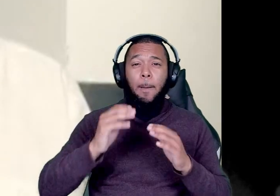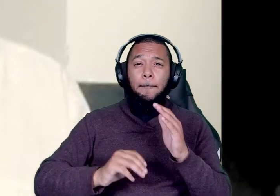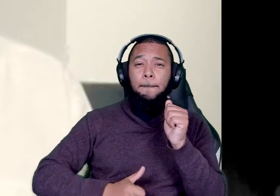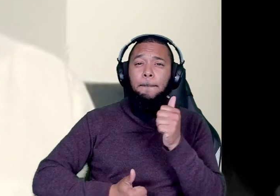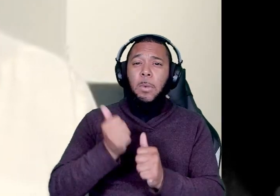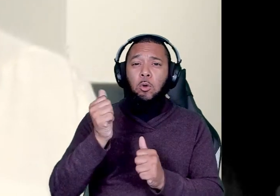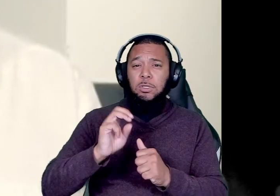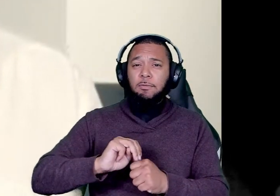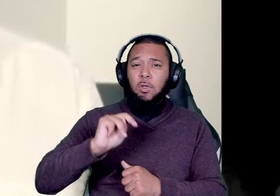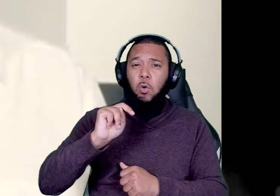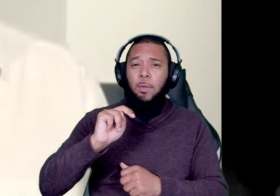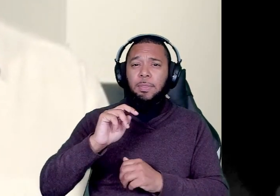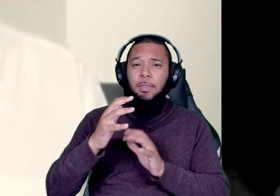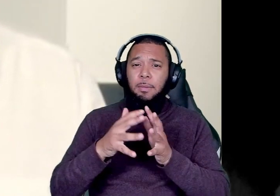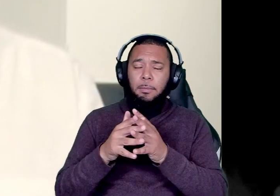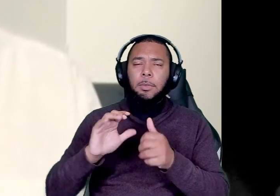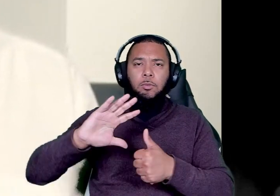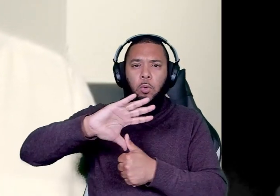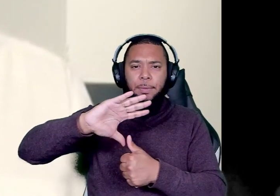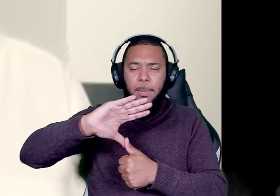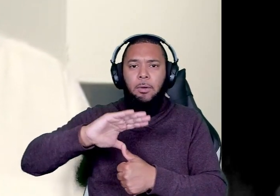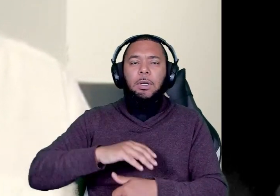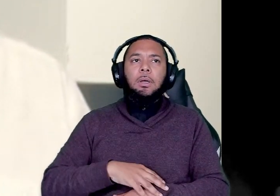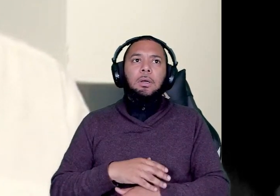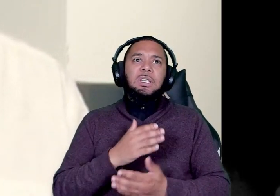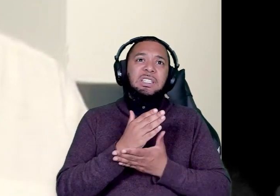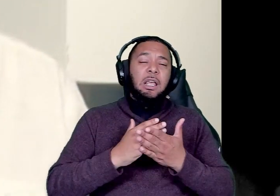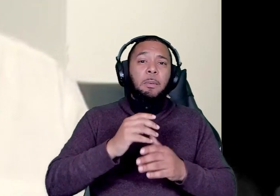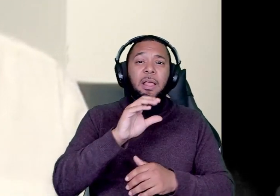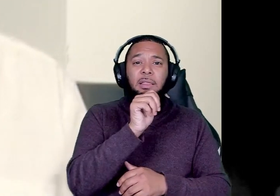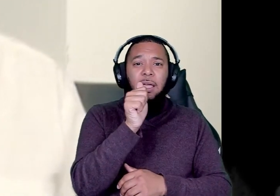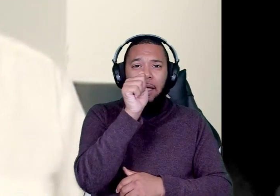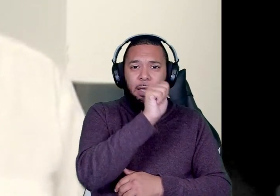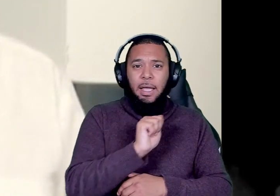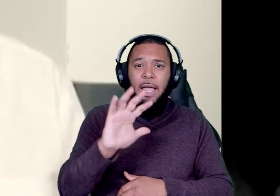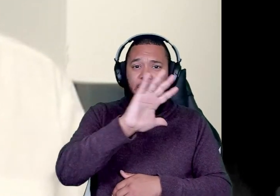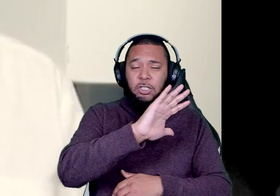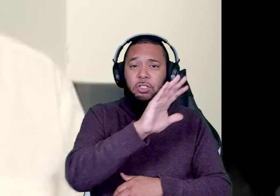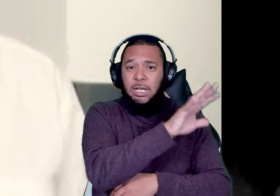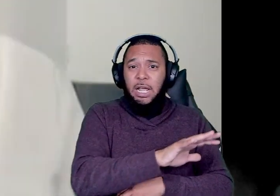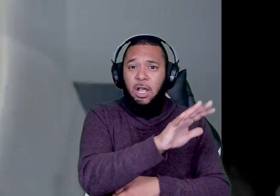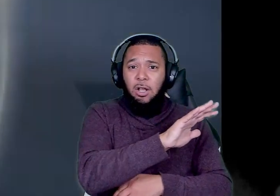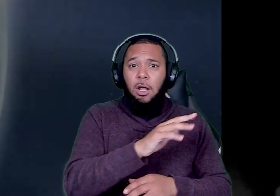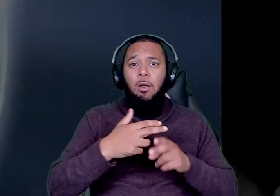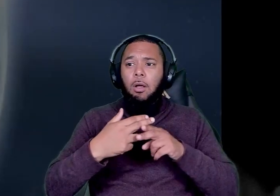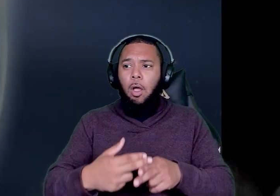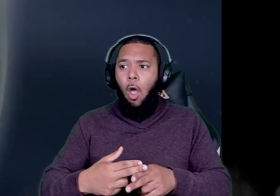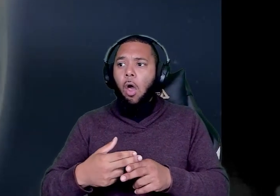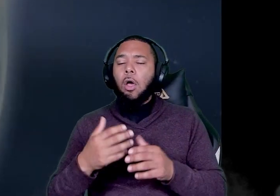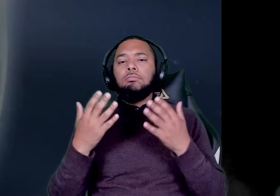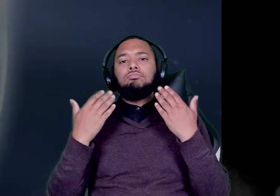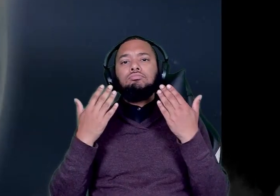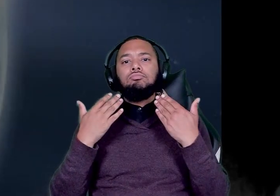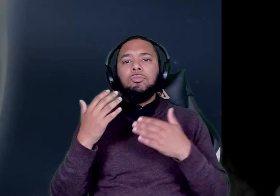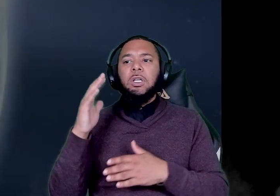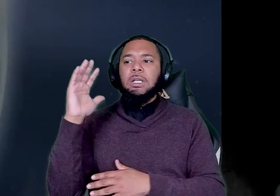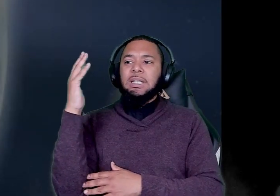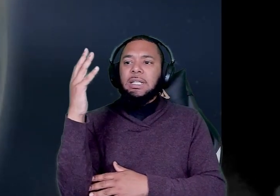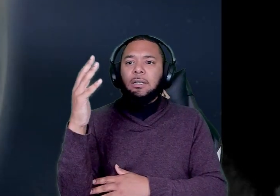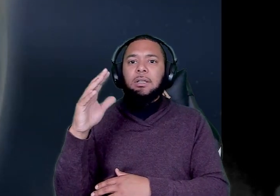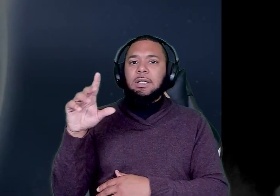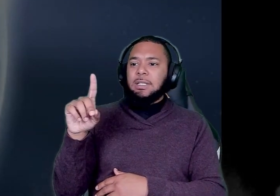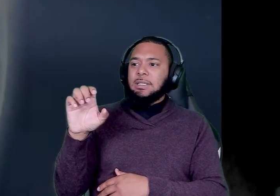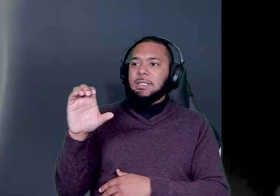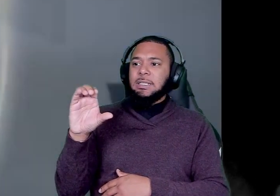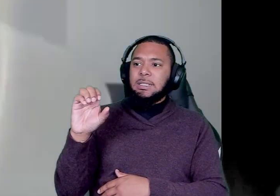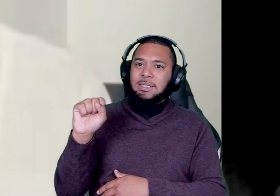is considered, and into some of the Asian areas considered to be temperate deciduous forest. The word deciduous means to fall